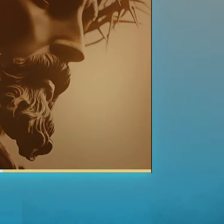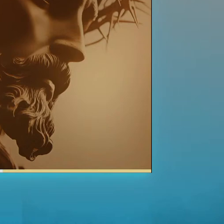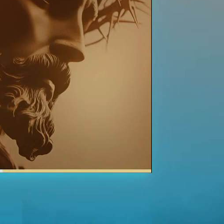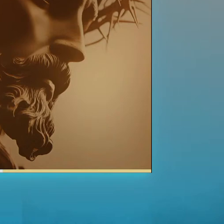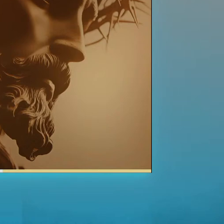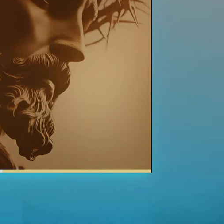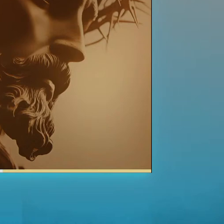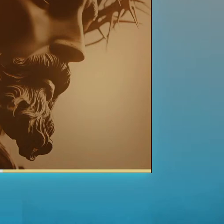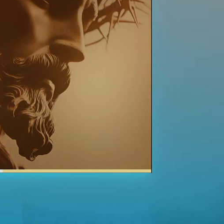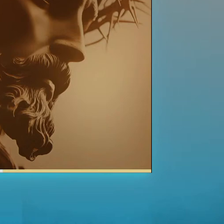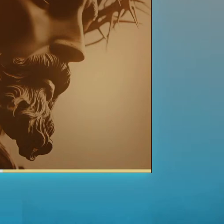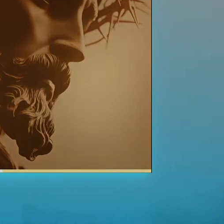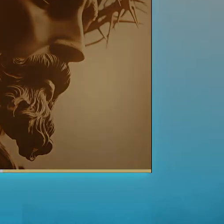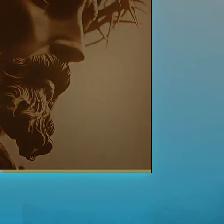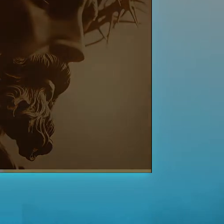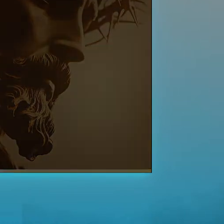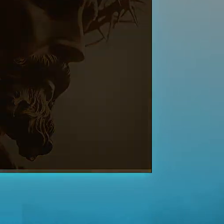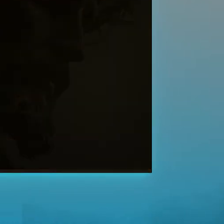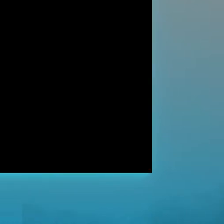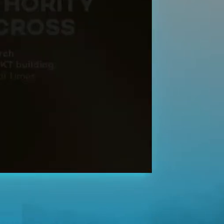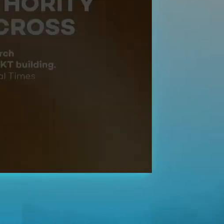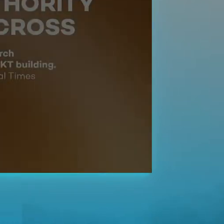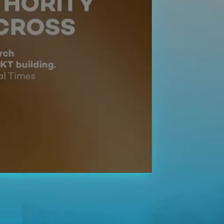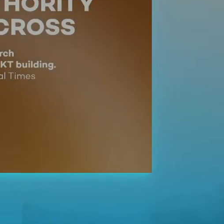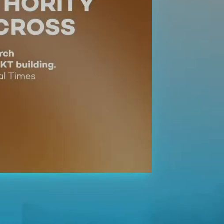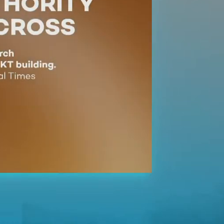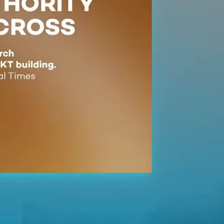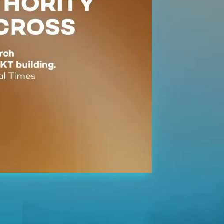Who is bigger than the heavens?